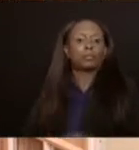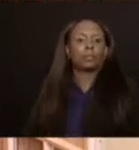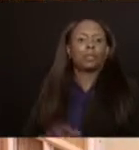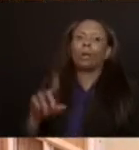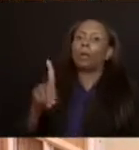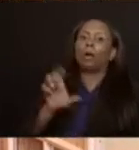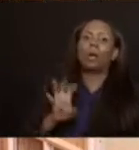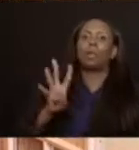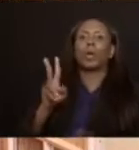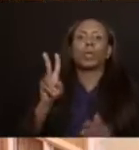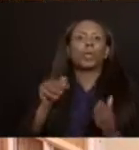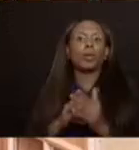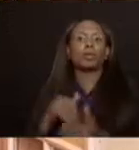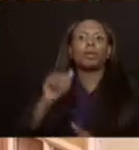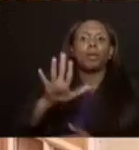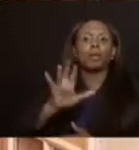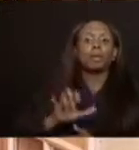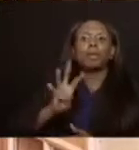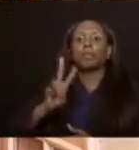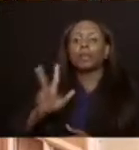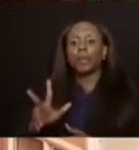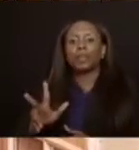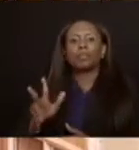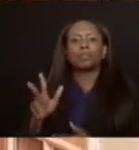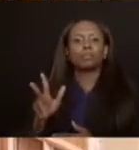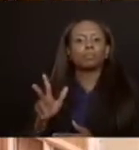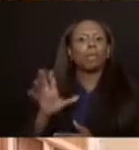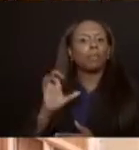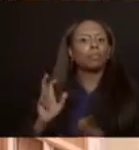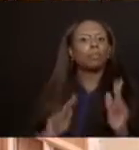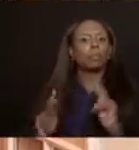142,543 people take a first jab up to 5 o'clock this evening.